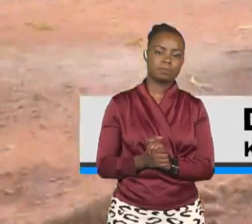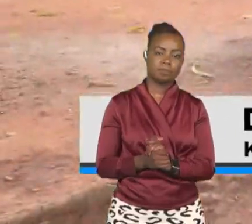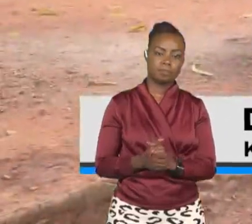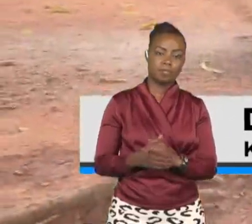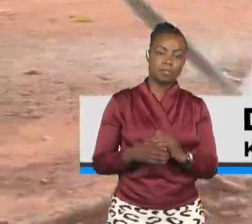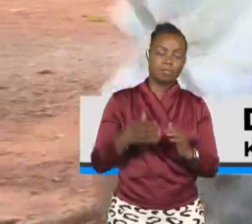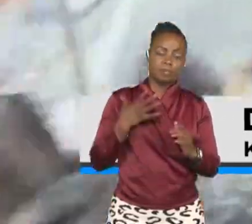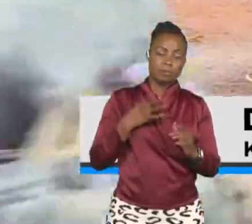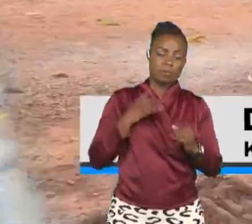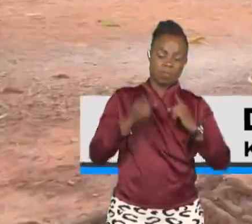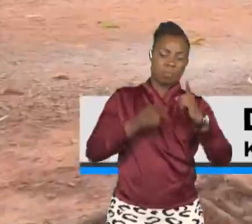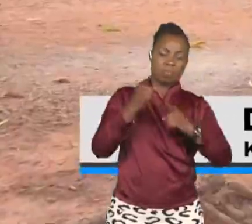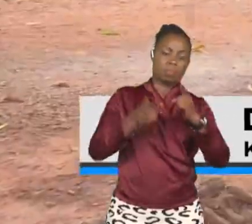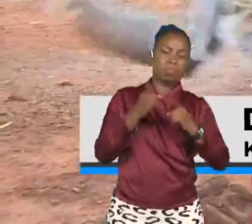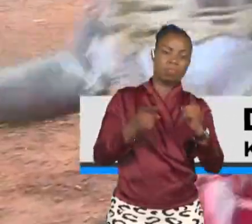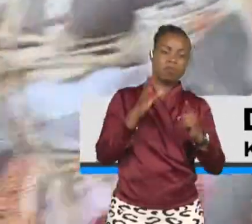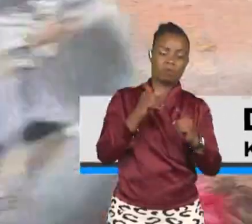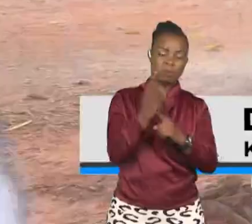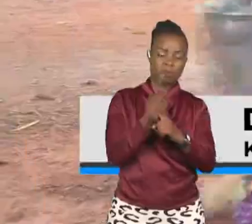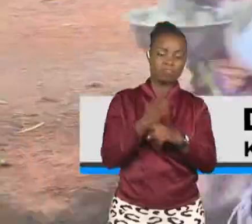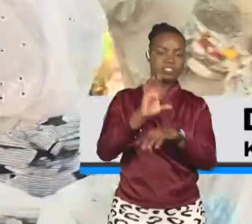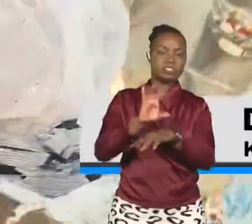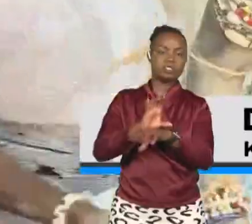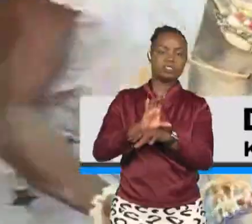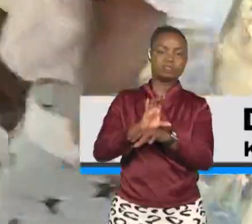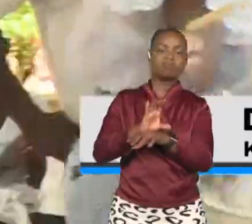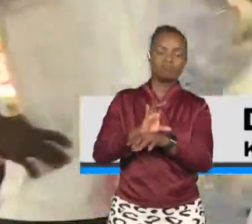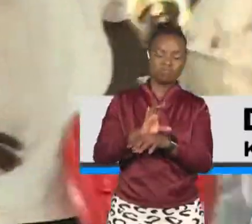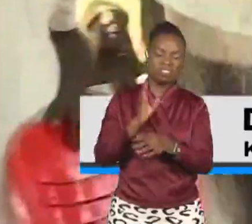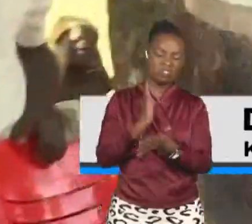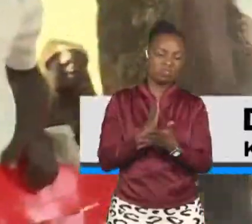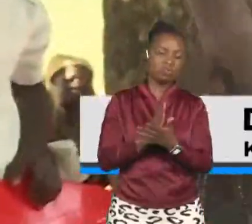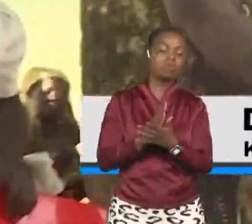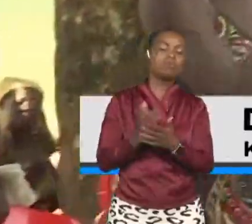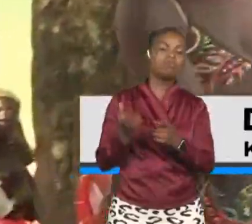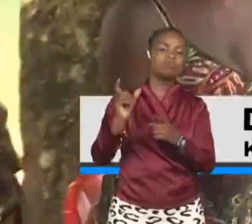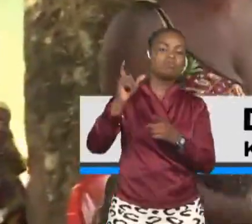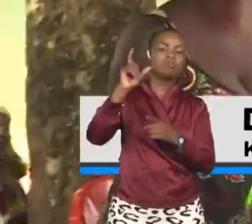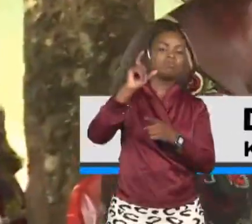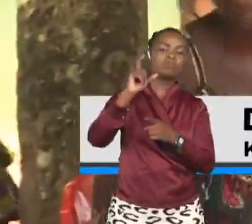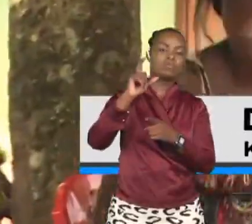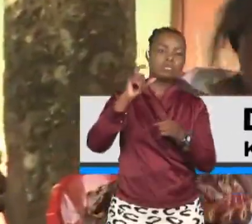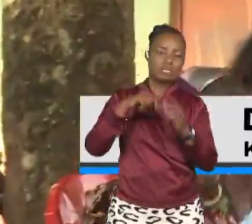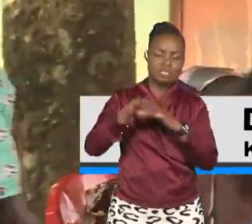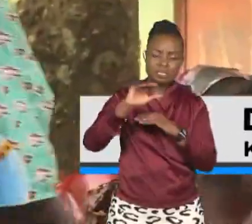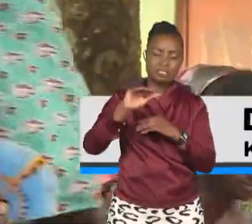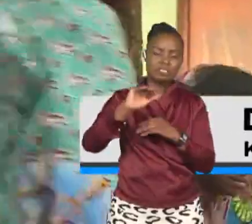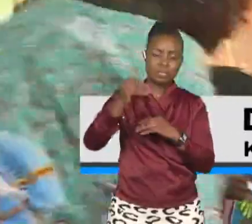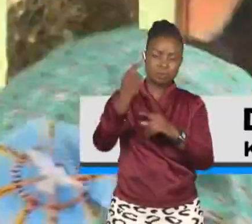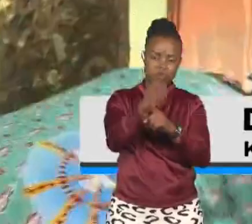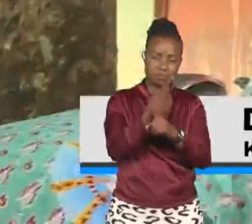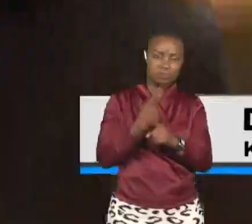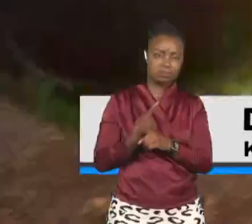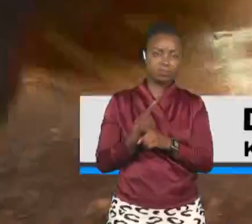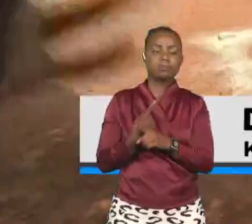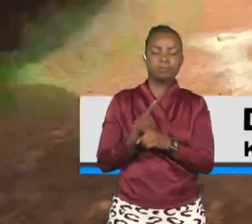Criticism of Comians, notably from evangelical churches, is becoming incessant and acerbic in the town of Amalekia, between the big city